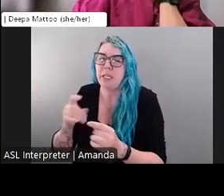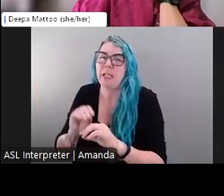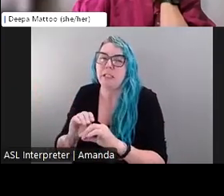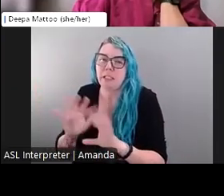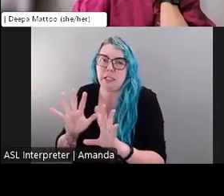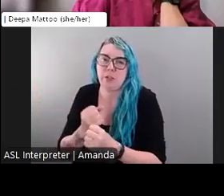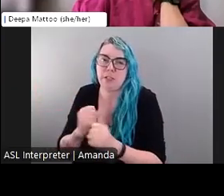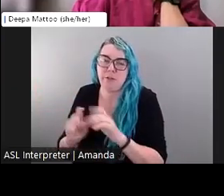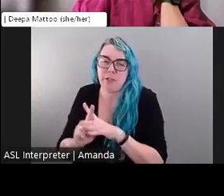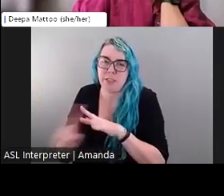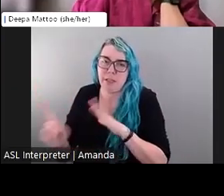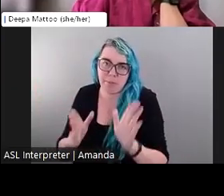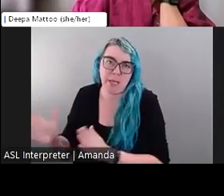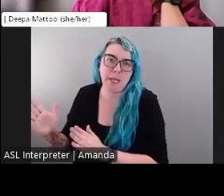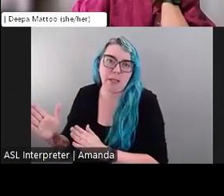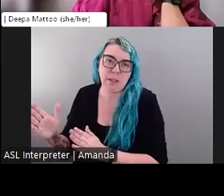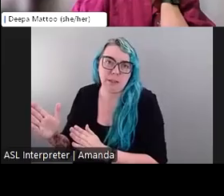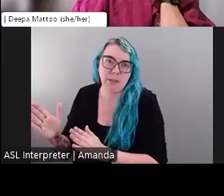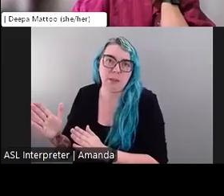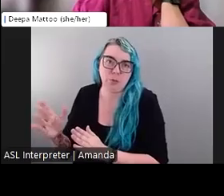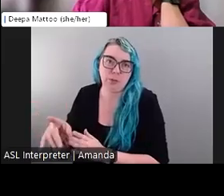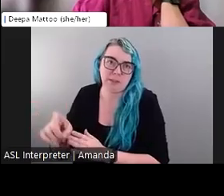exit pathways for yourself, and